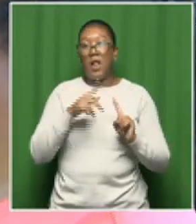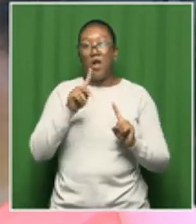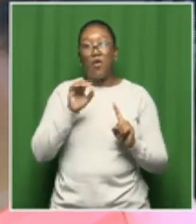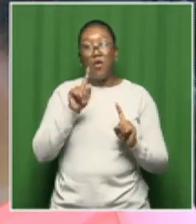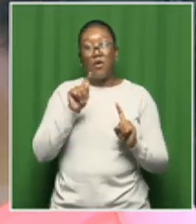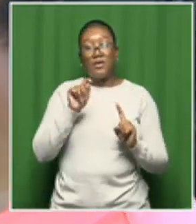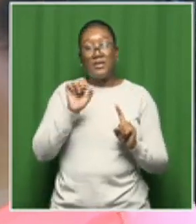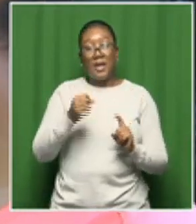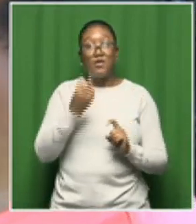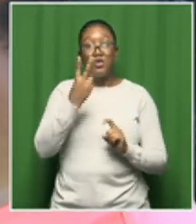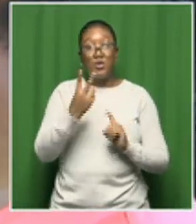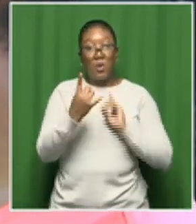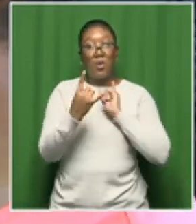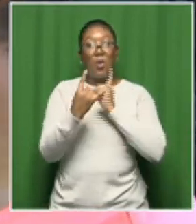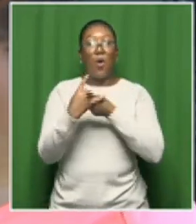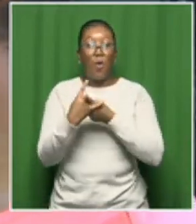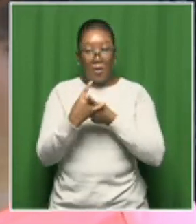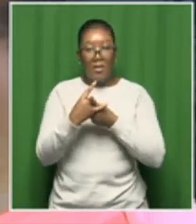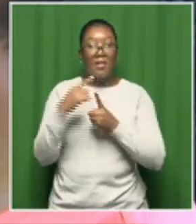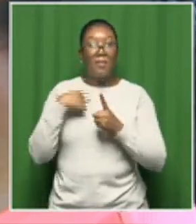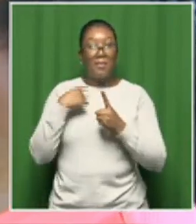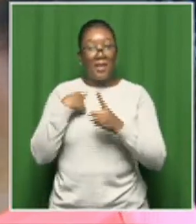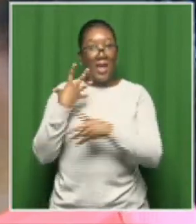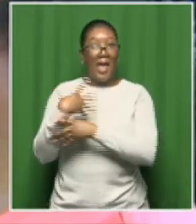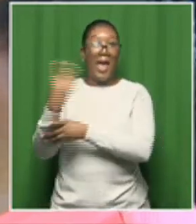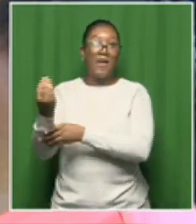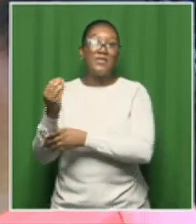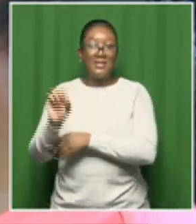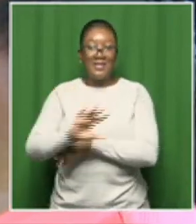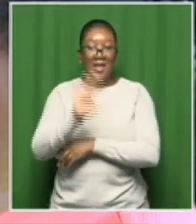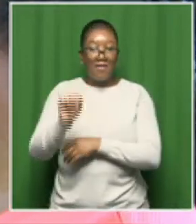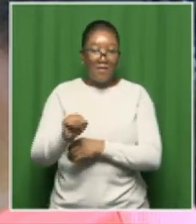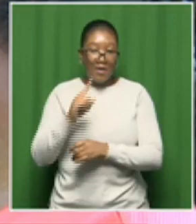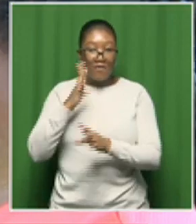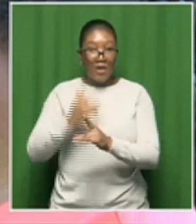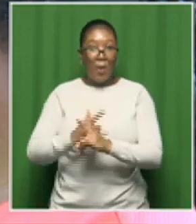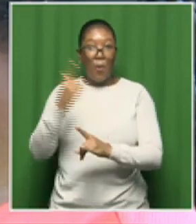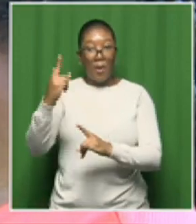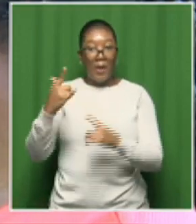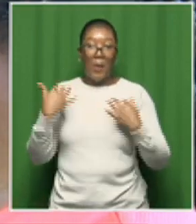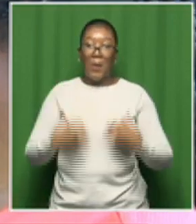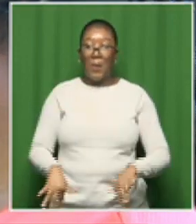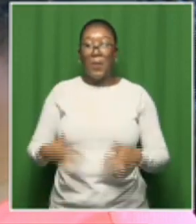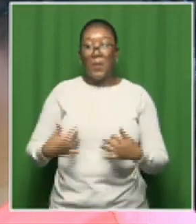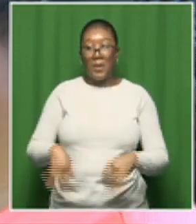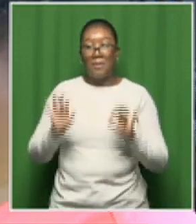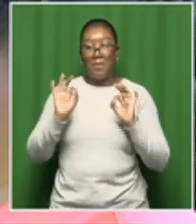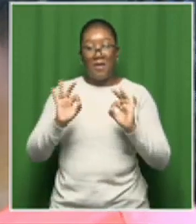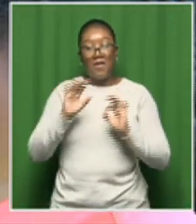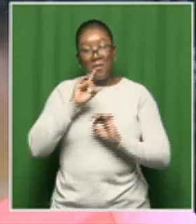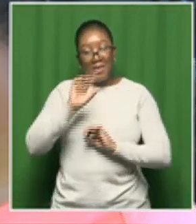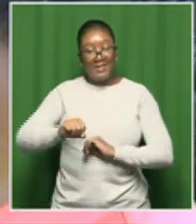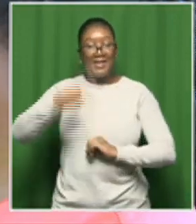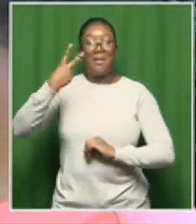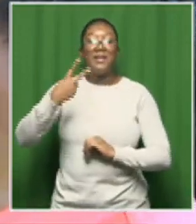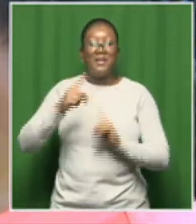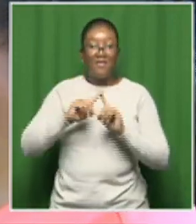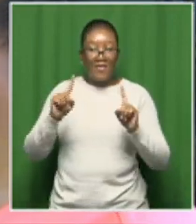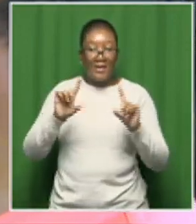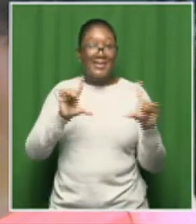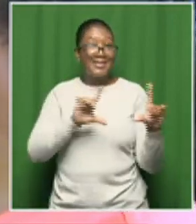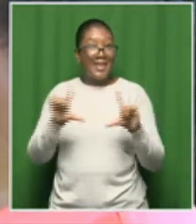And away from home, as always, is so important. If you can get any victory away from home, it counts as double. For